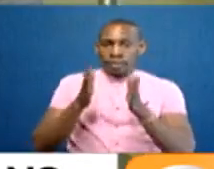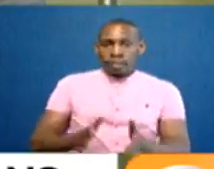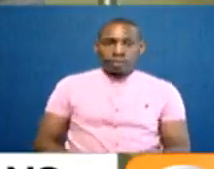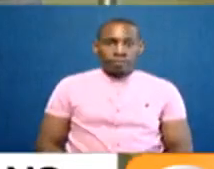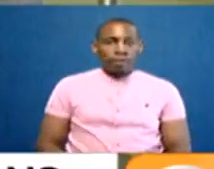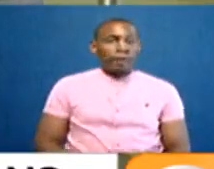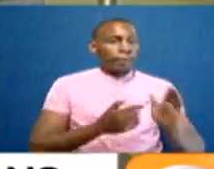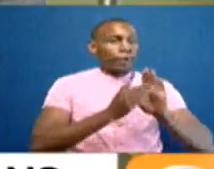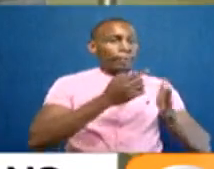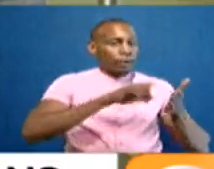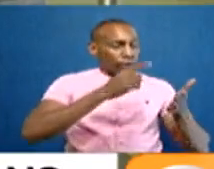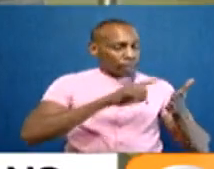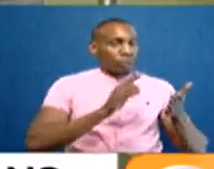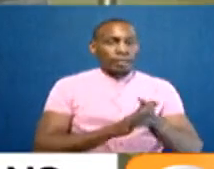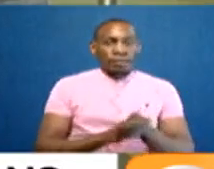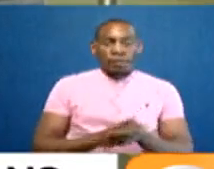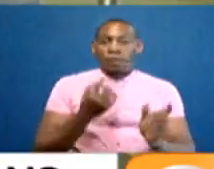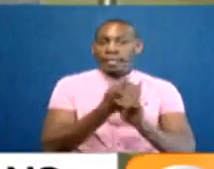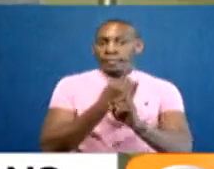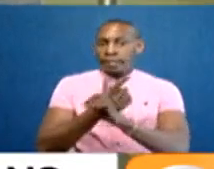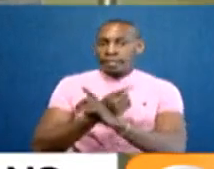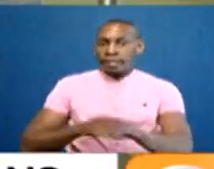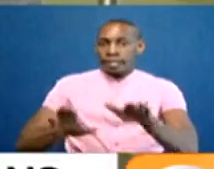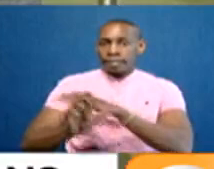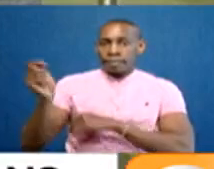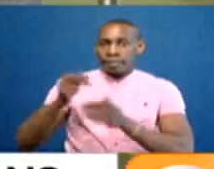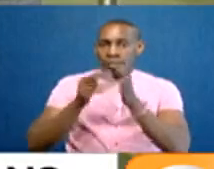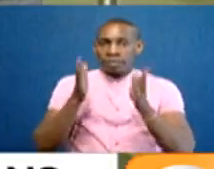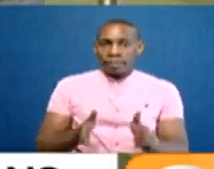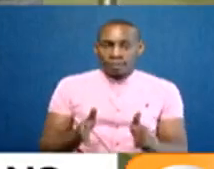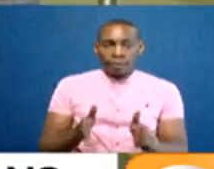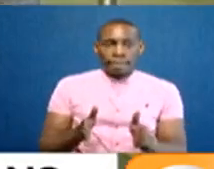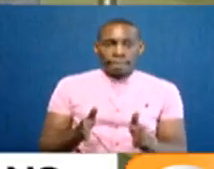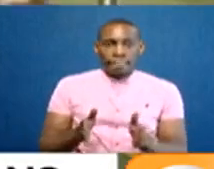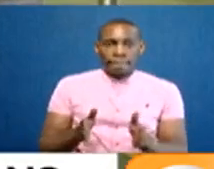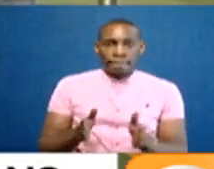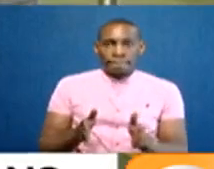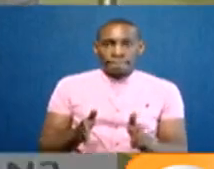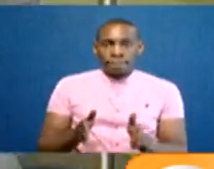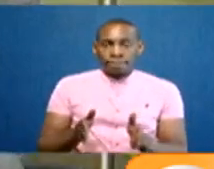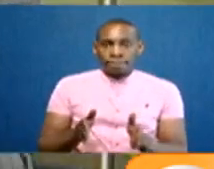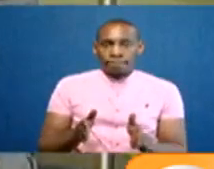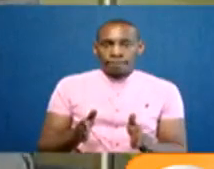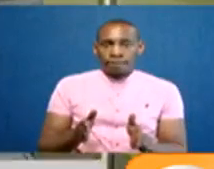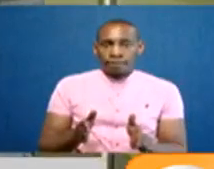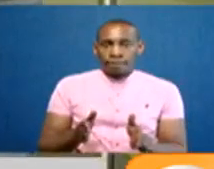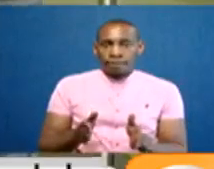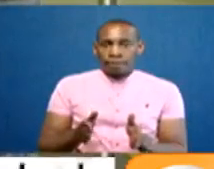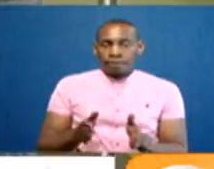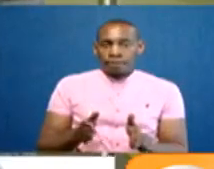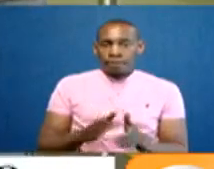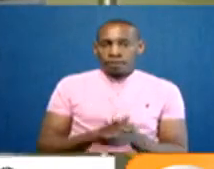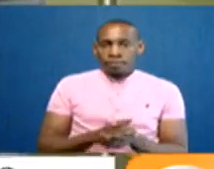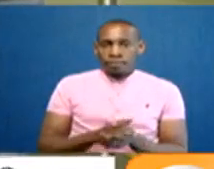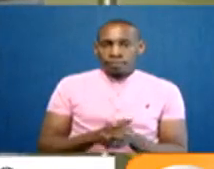aspirants. That's correct. I mean, we have multiple deputy presidential candidates, you know, essentially for the highest office in the land